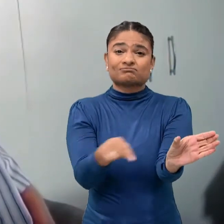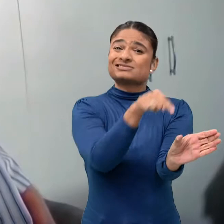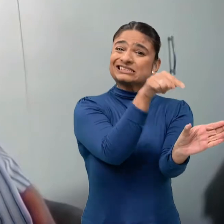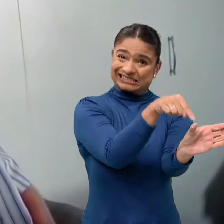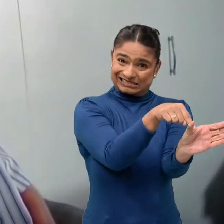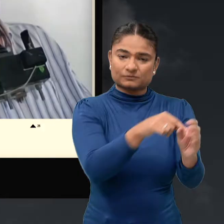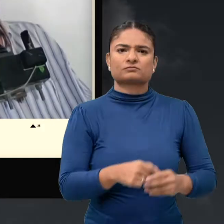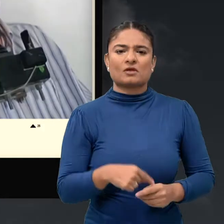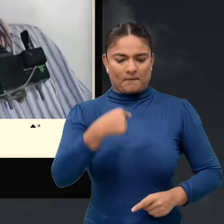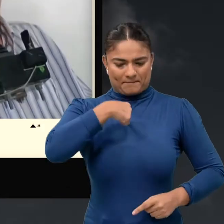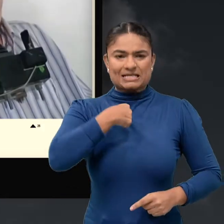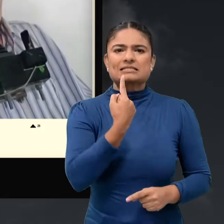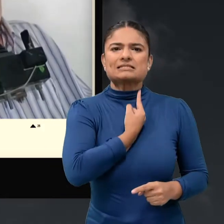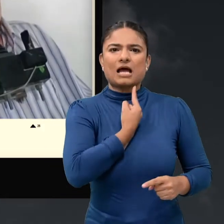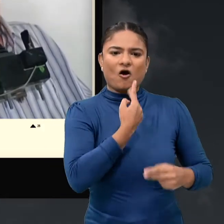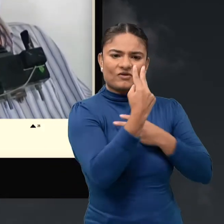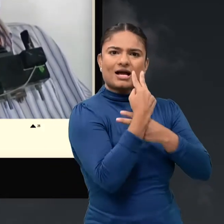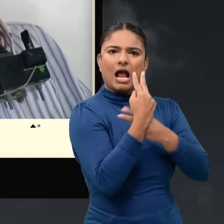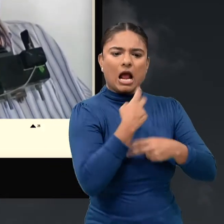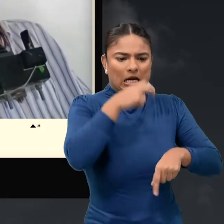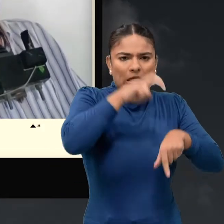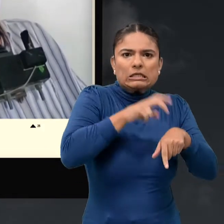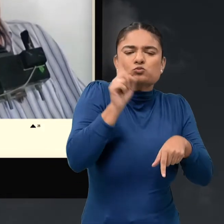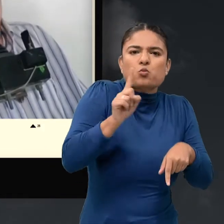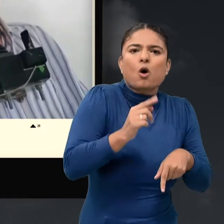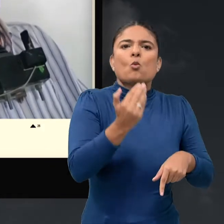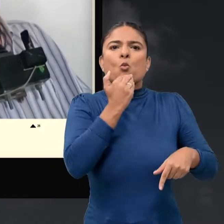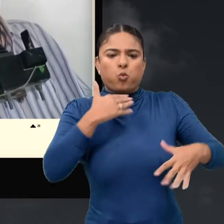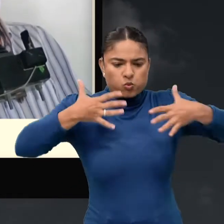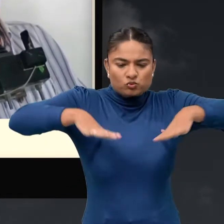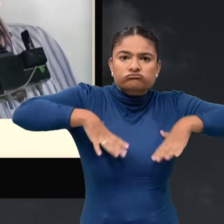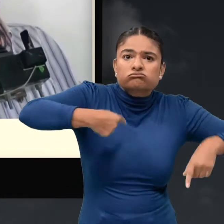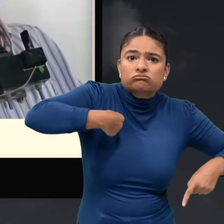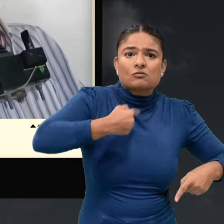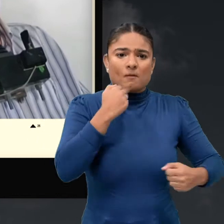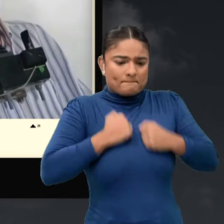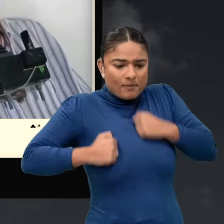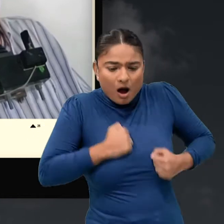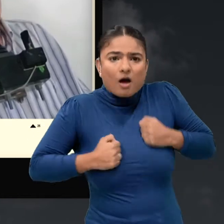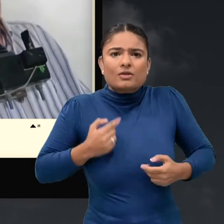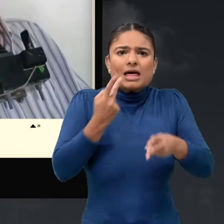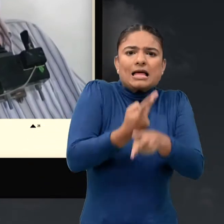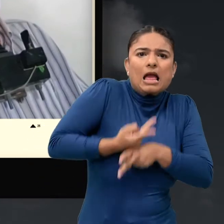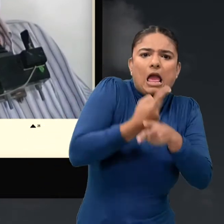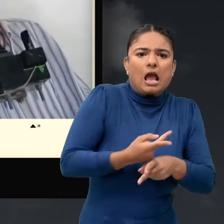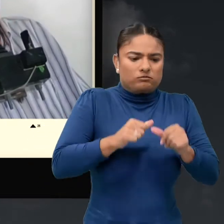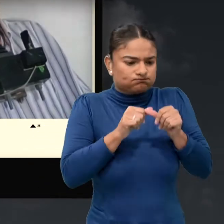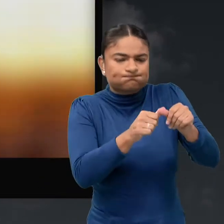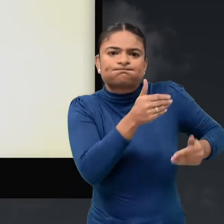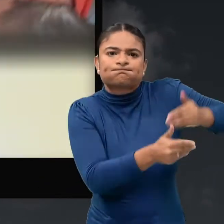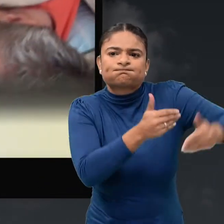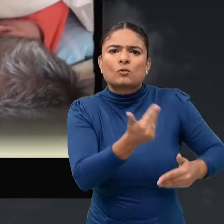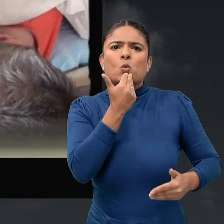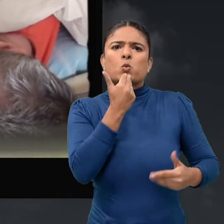challenge to disability. The one is just looking after your needs. So for example, I need to get washed and dressed in the morning. Somebody has to do that for me